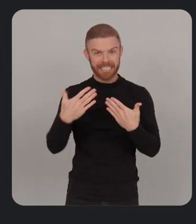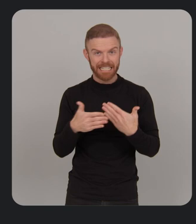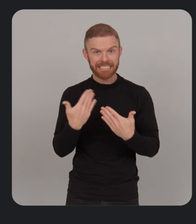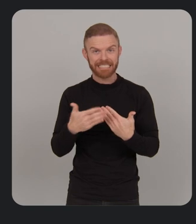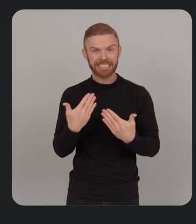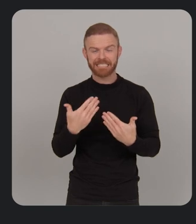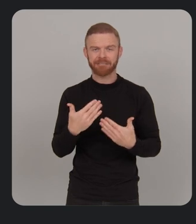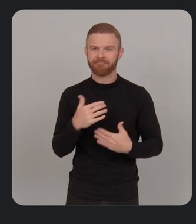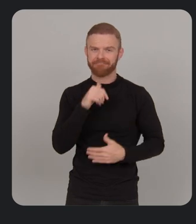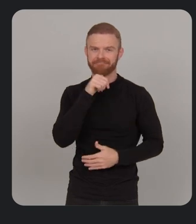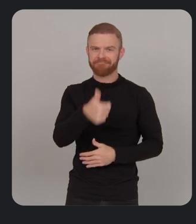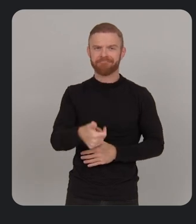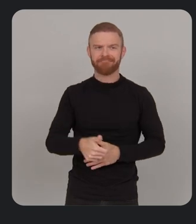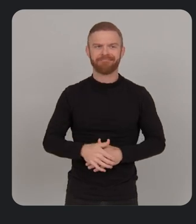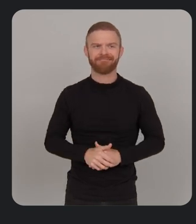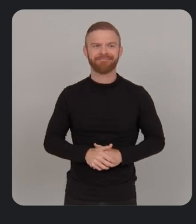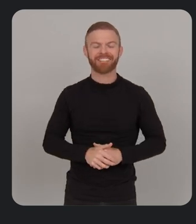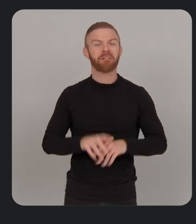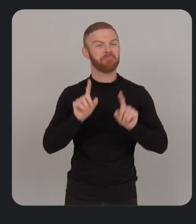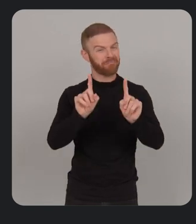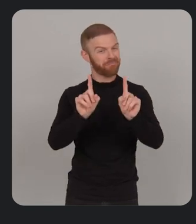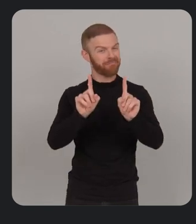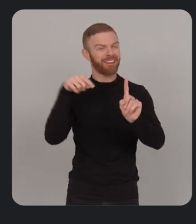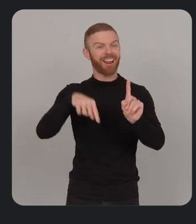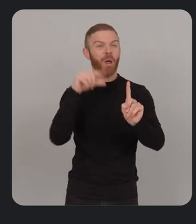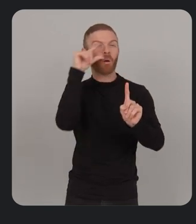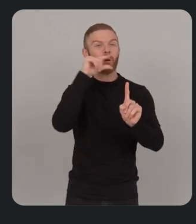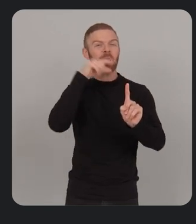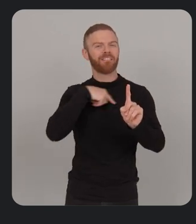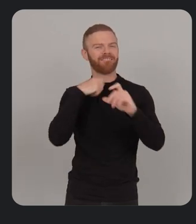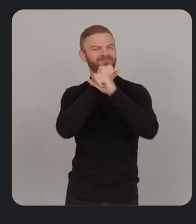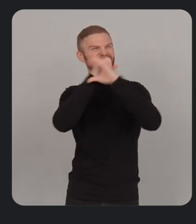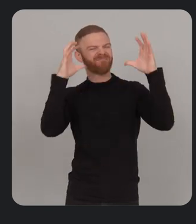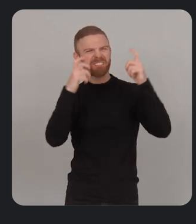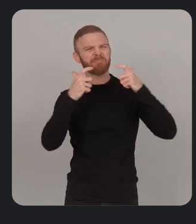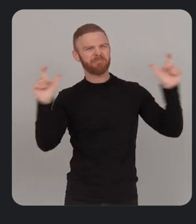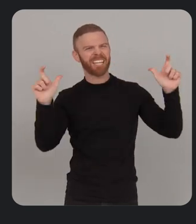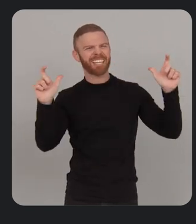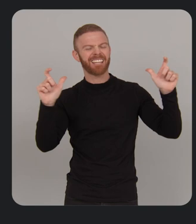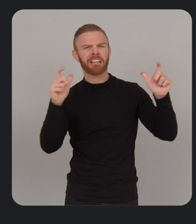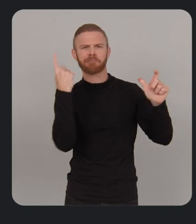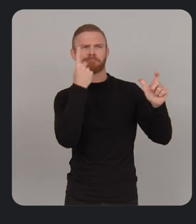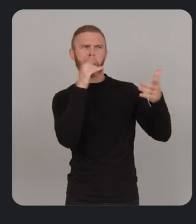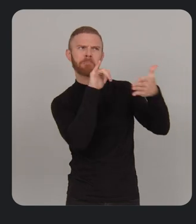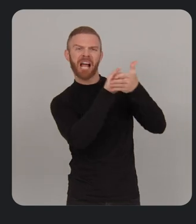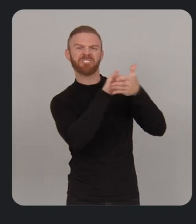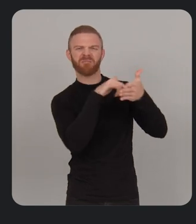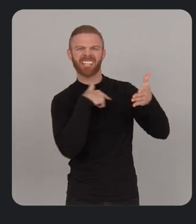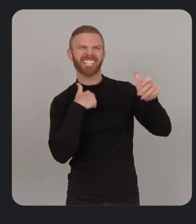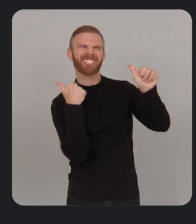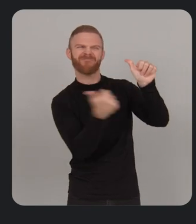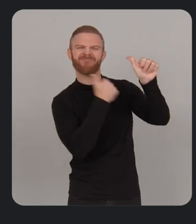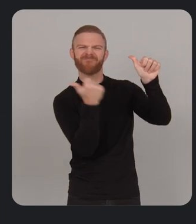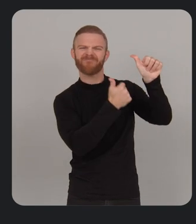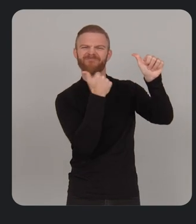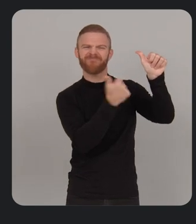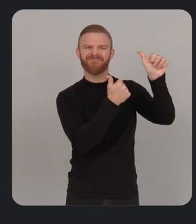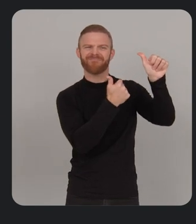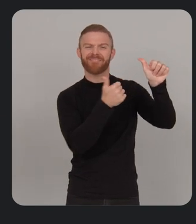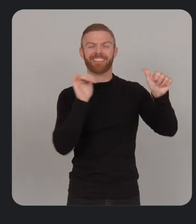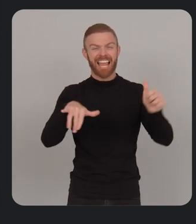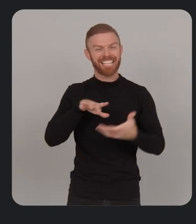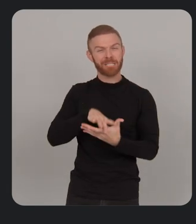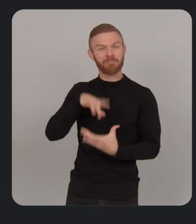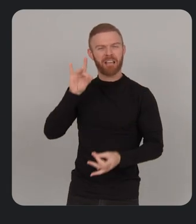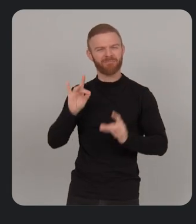this isn't easy but at google we dream big and pursue the seemingly impossible it's that